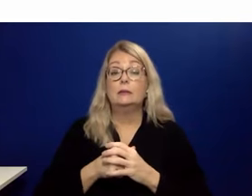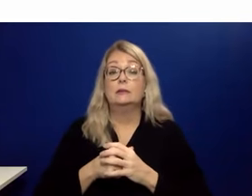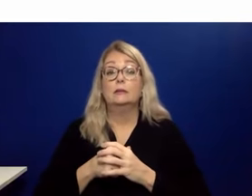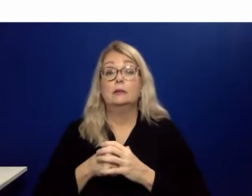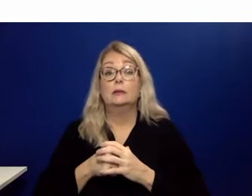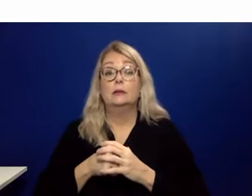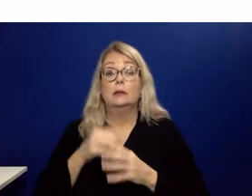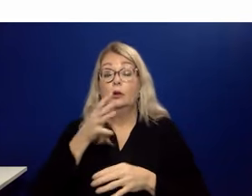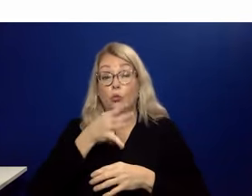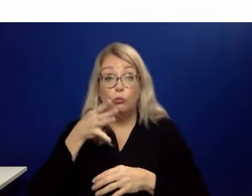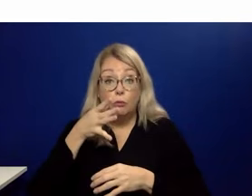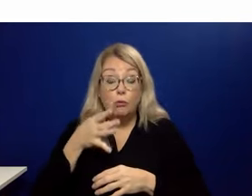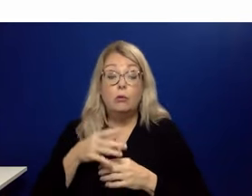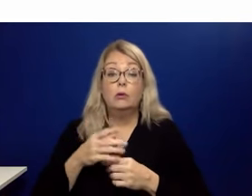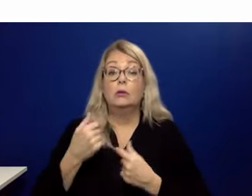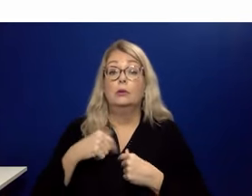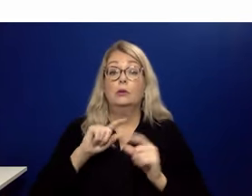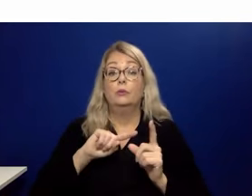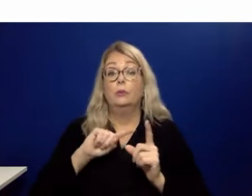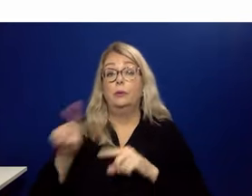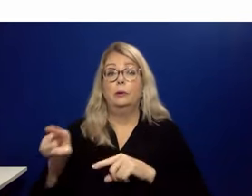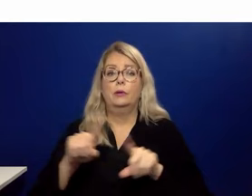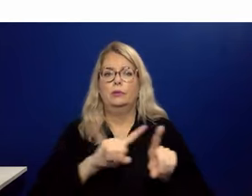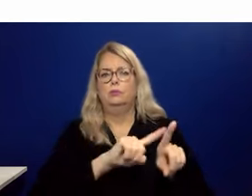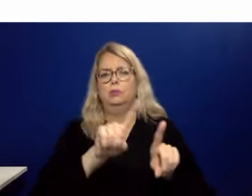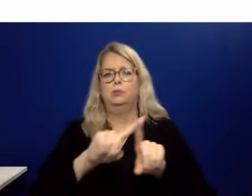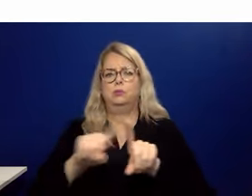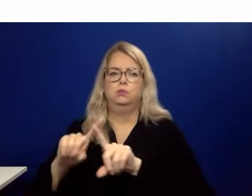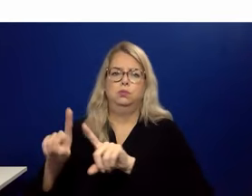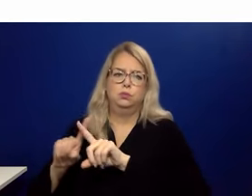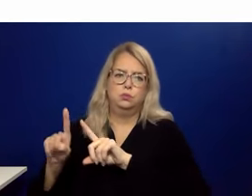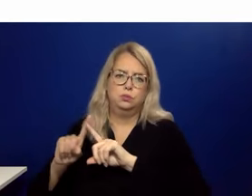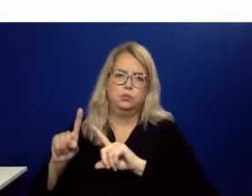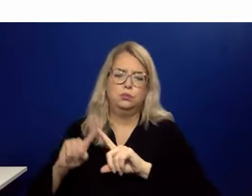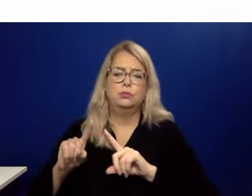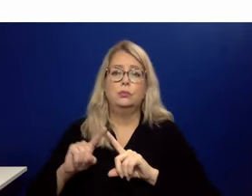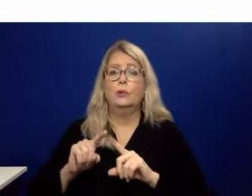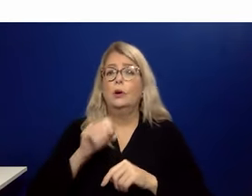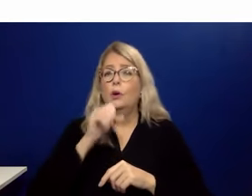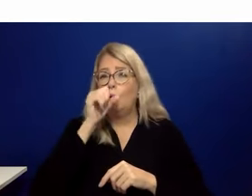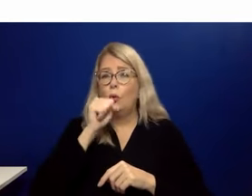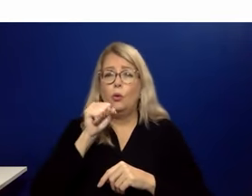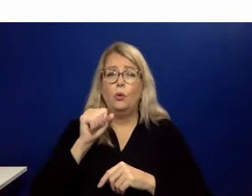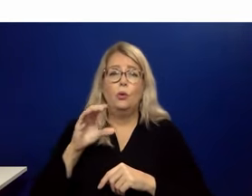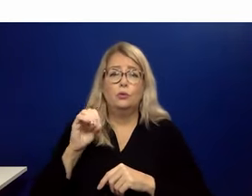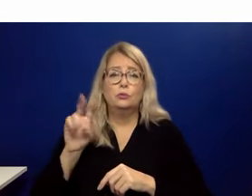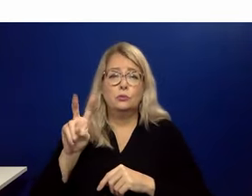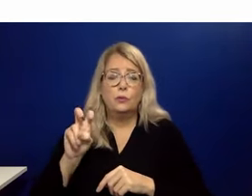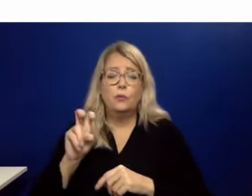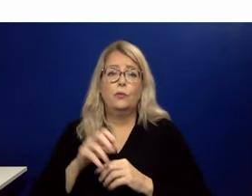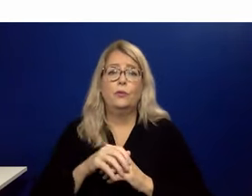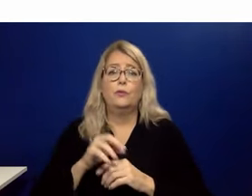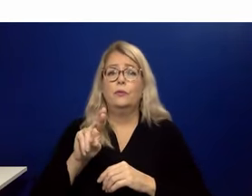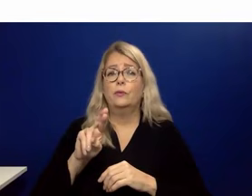go to Tranquility, San Joaquin, Firebaugh. We'd go down to Orange Cove, sometimes Tulare County,